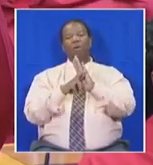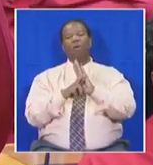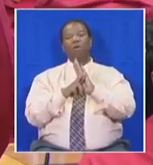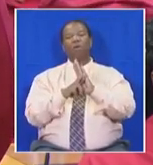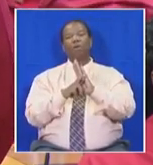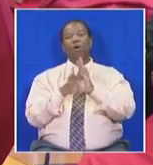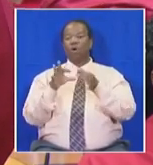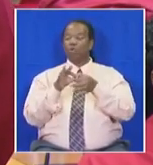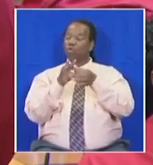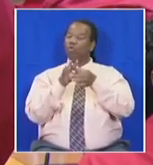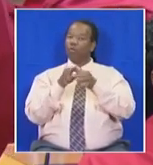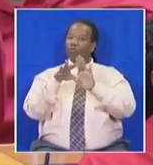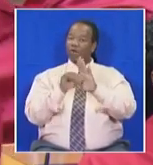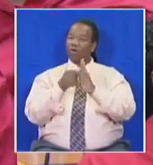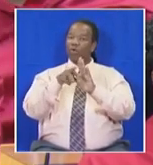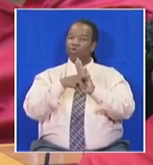sitting, Rule